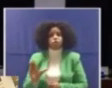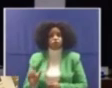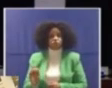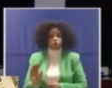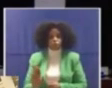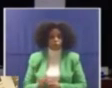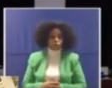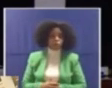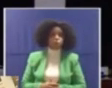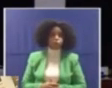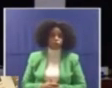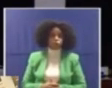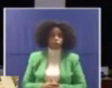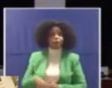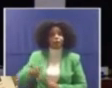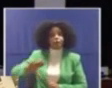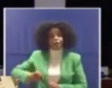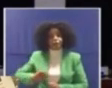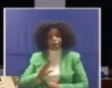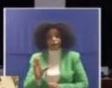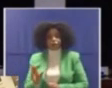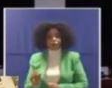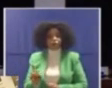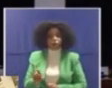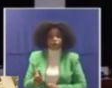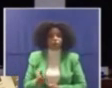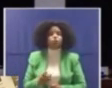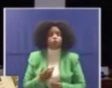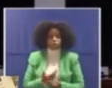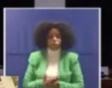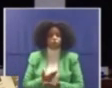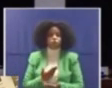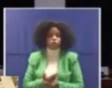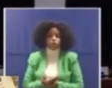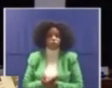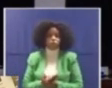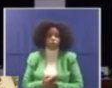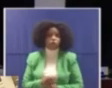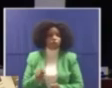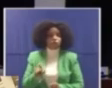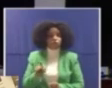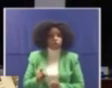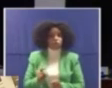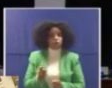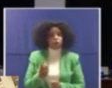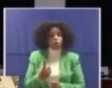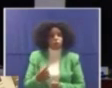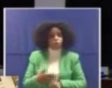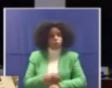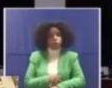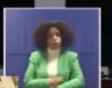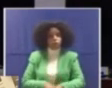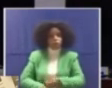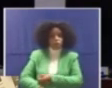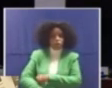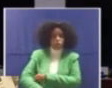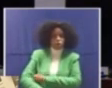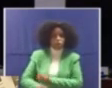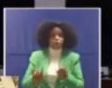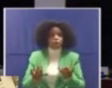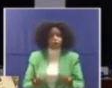Such an Africa is possible. Let us roll up our sleeves to make it a